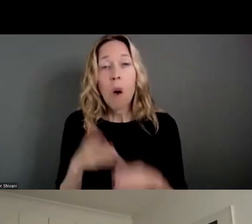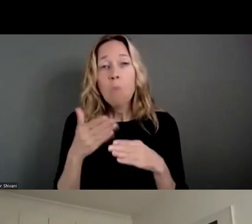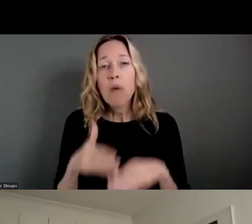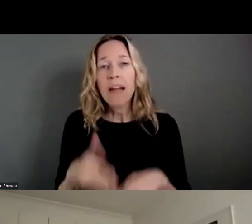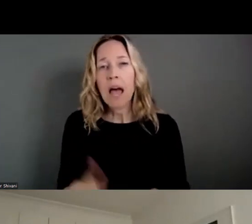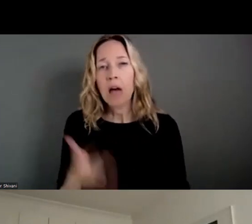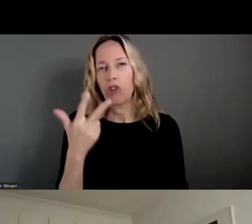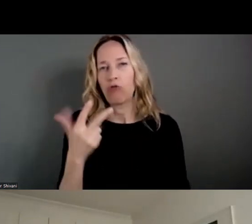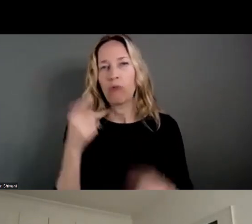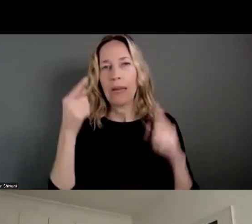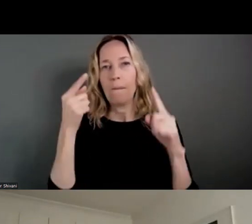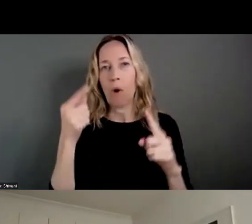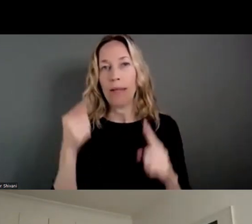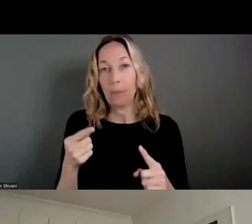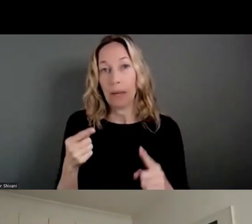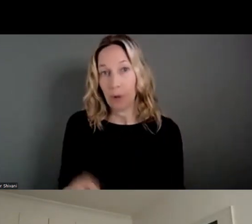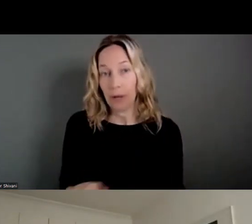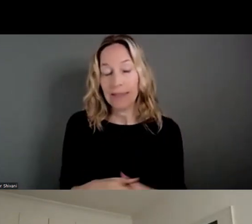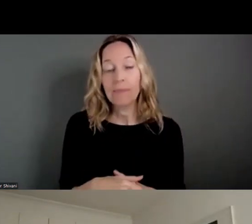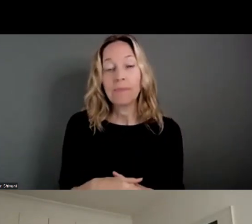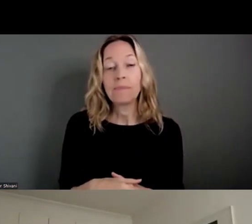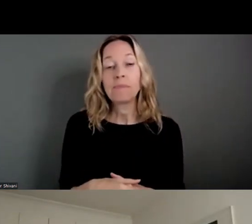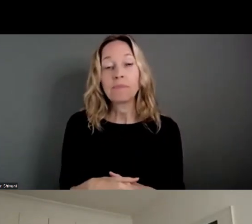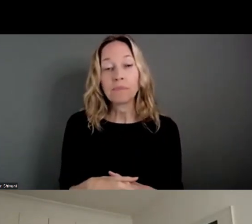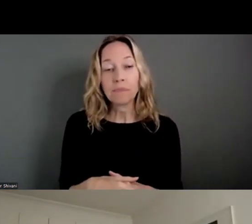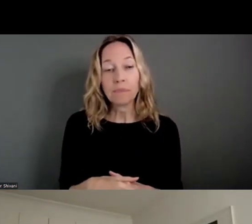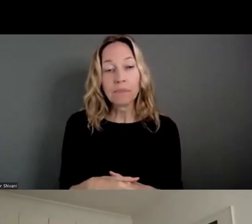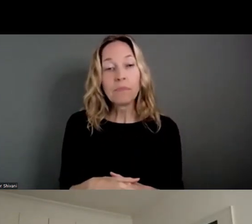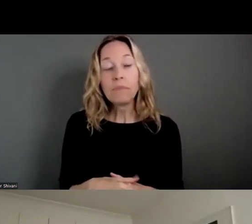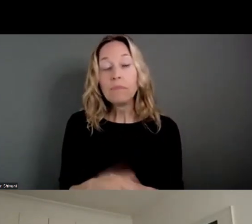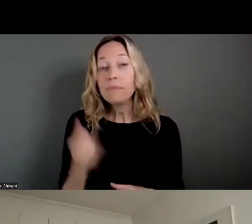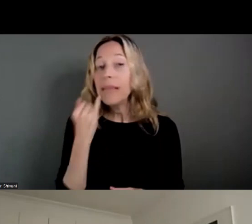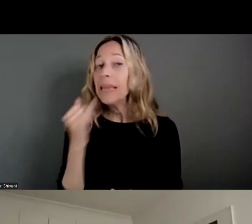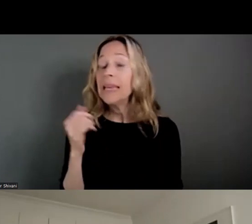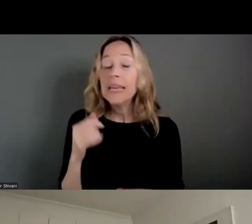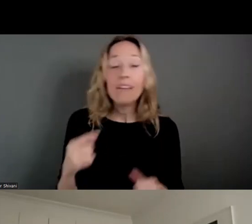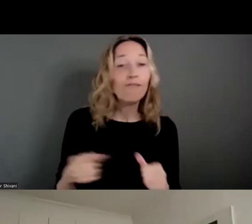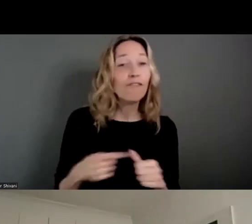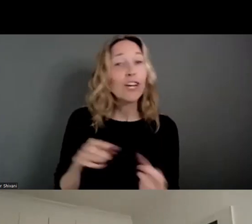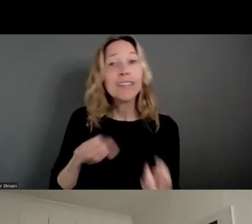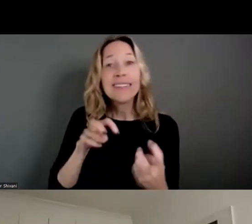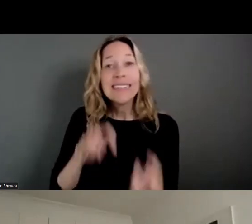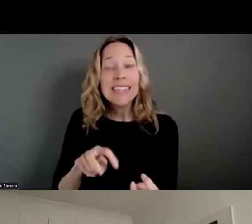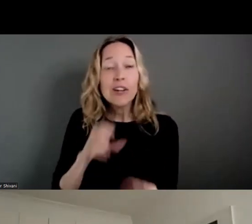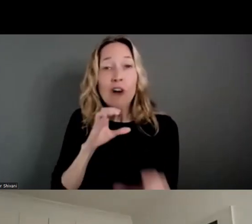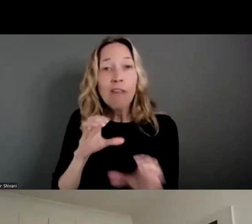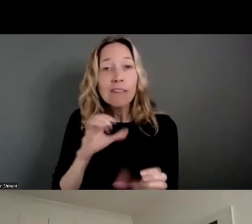am starting a conversation with an artist. One is the artistic,